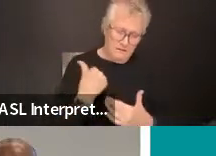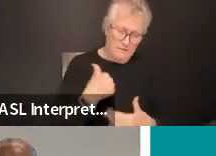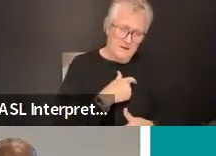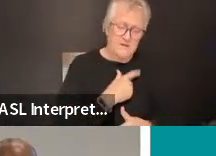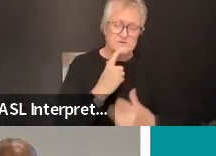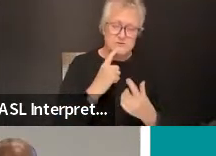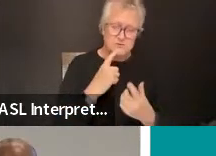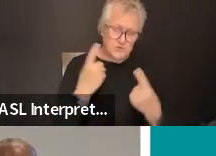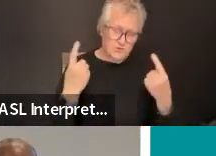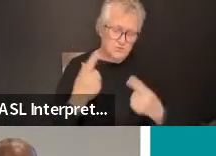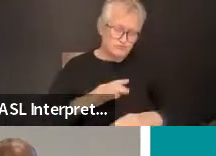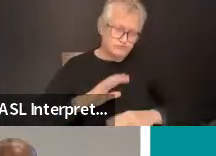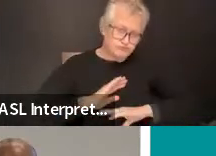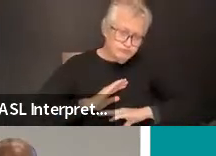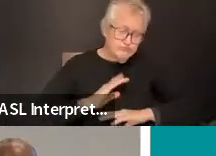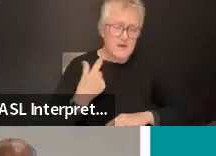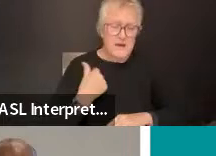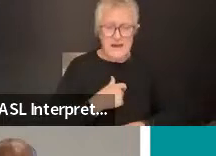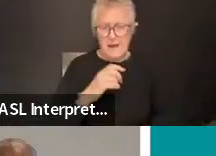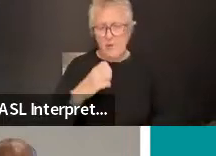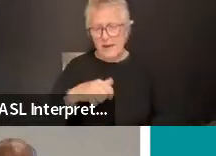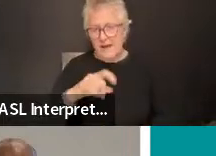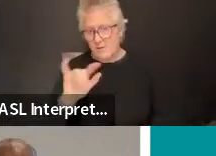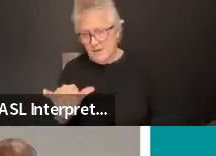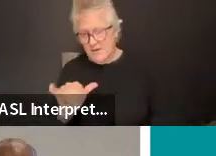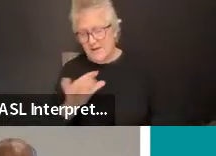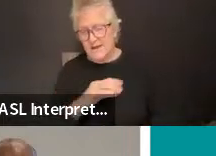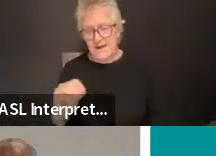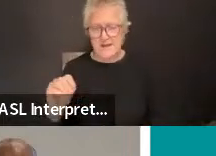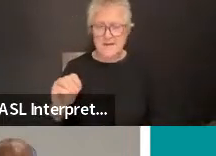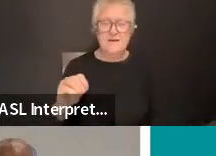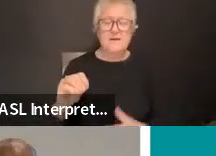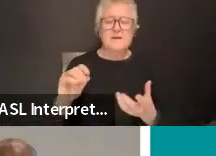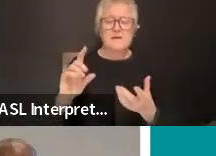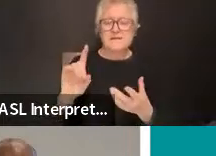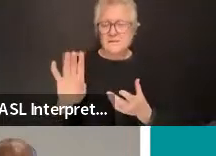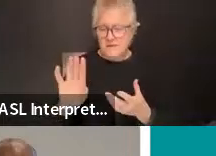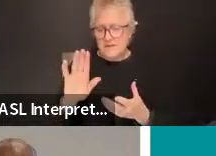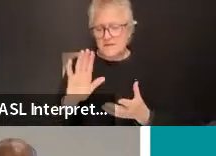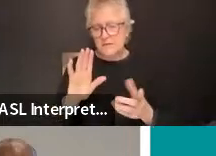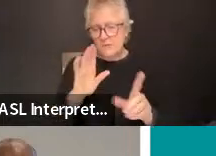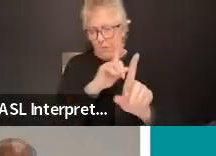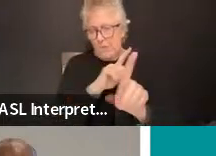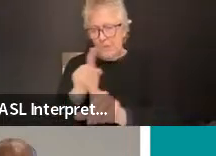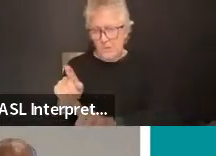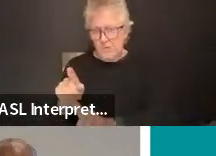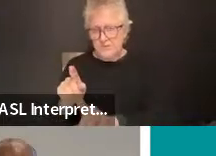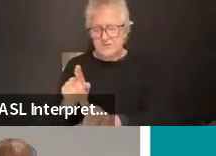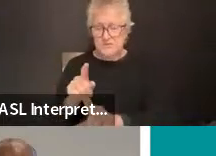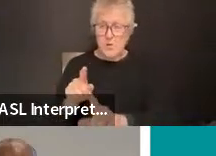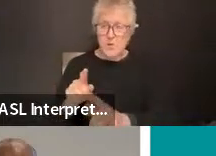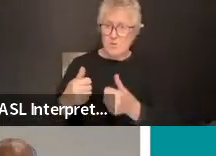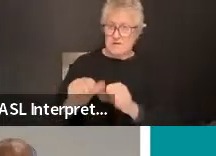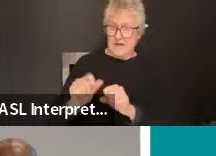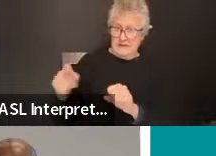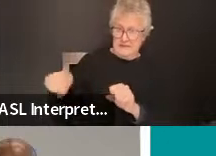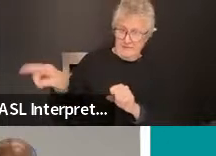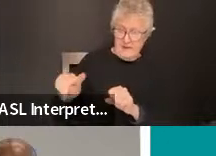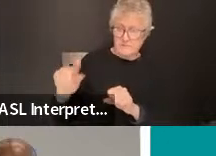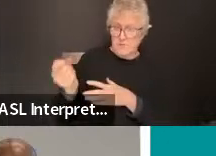equity goals and DB goals. So getting them on the ground to understand what the project